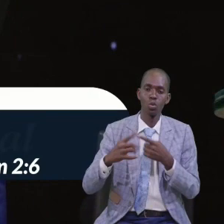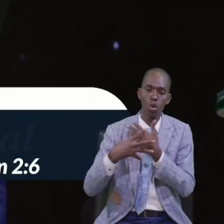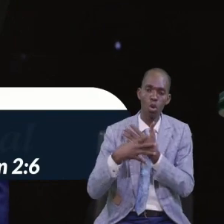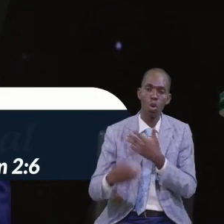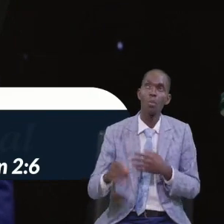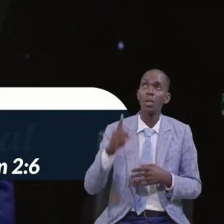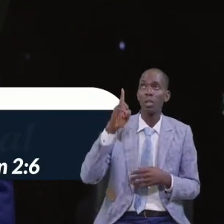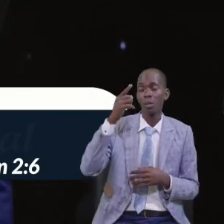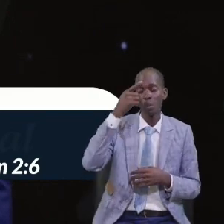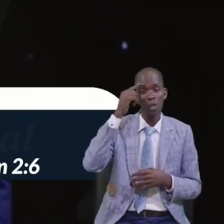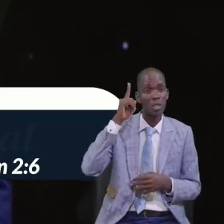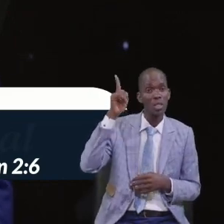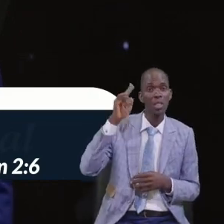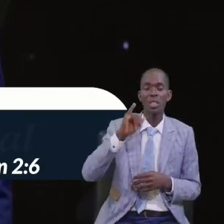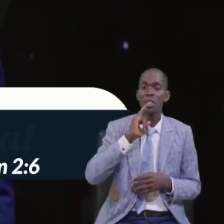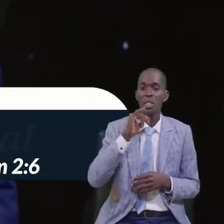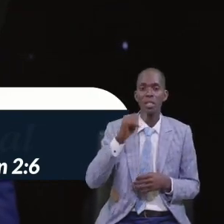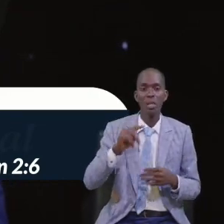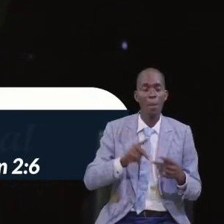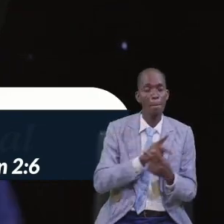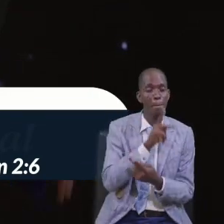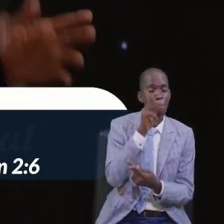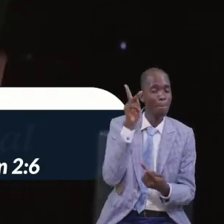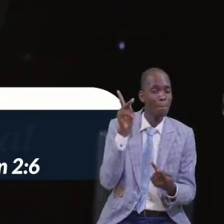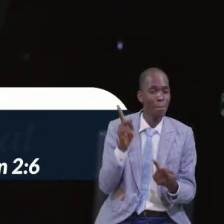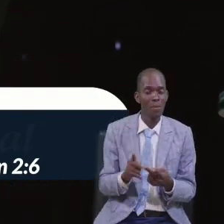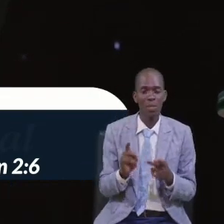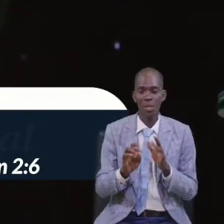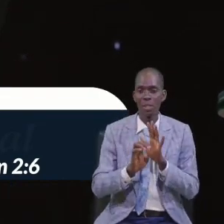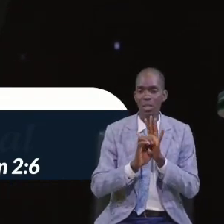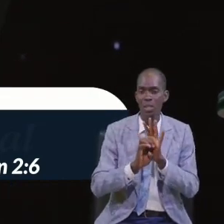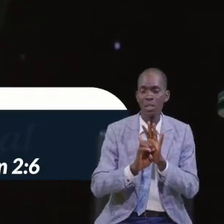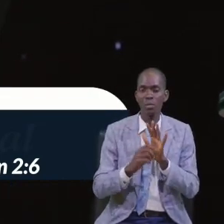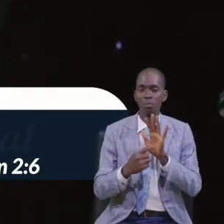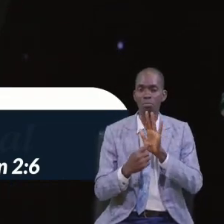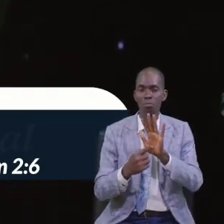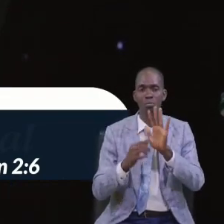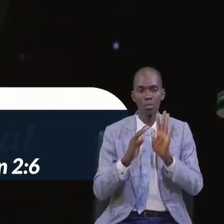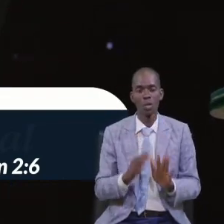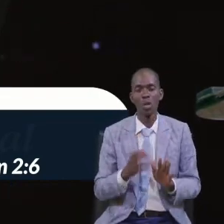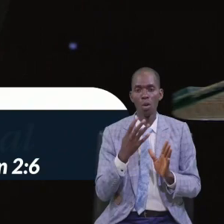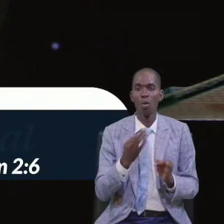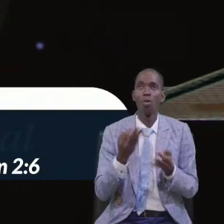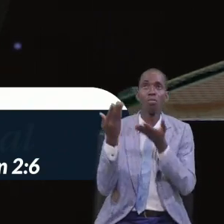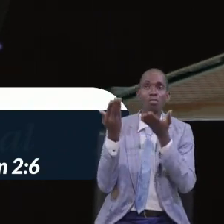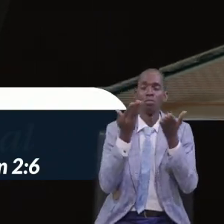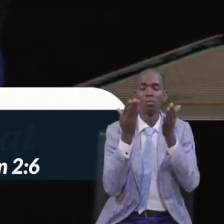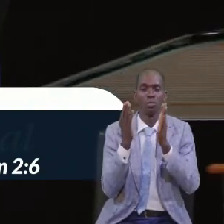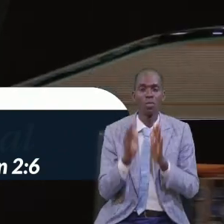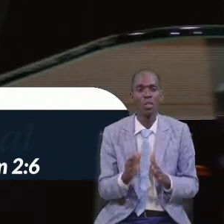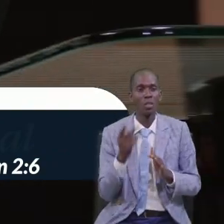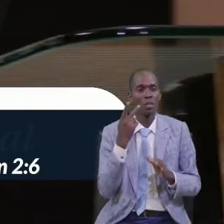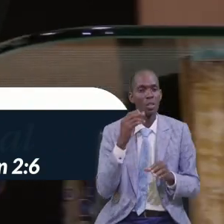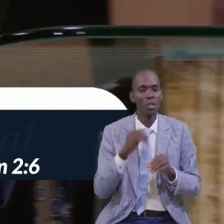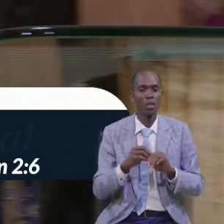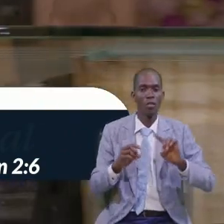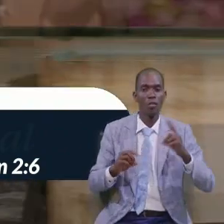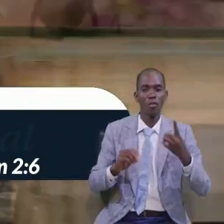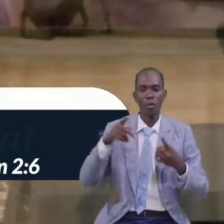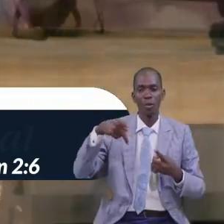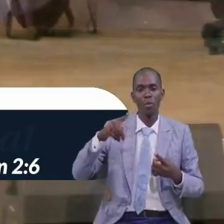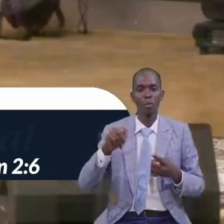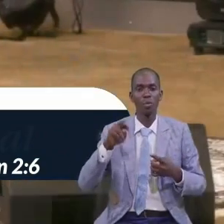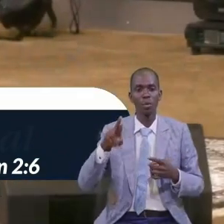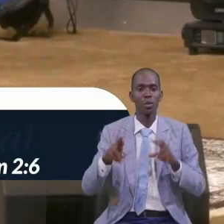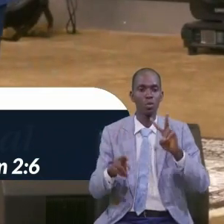is the perfect model of servanthood. We're looking at 1 Peter chapter 2, reading from